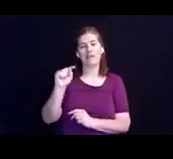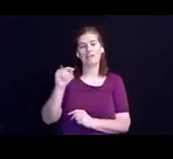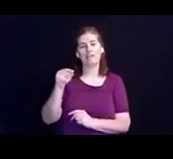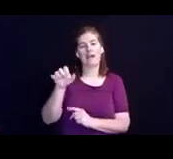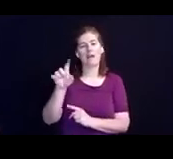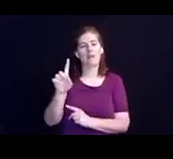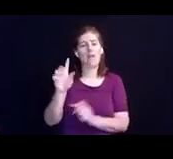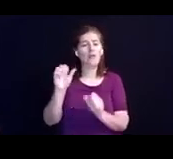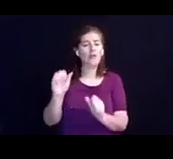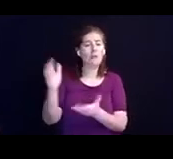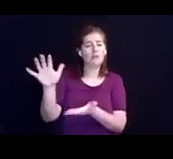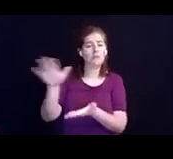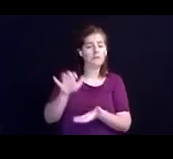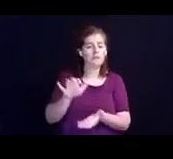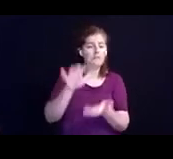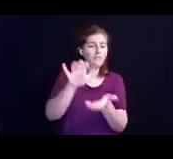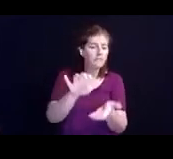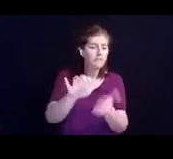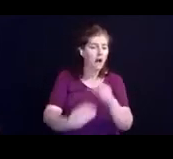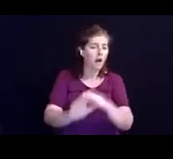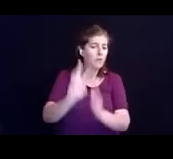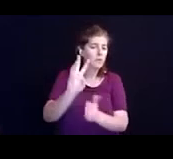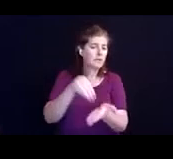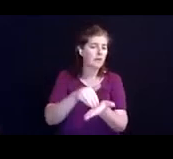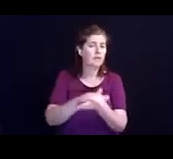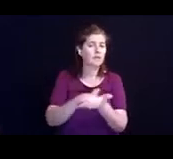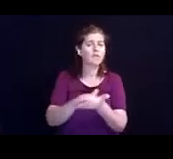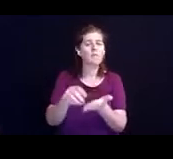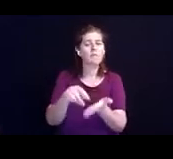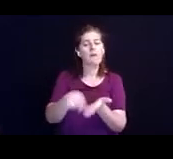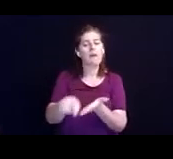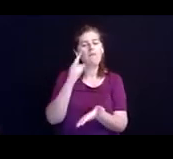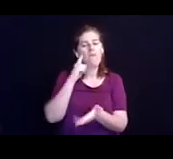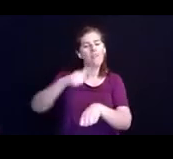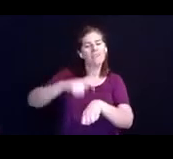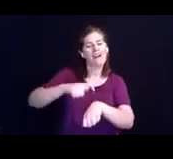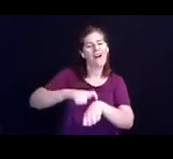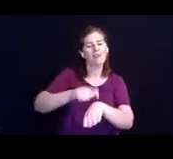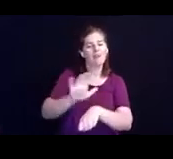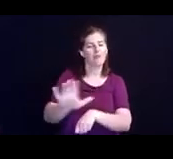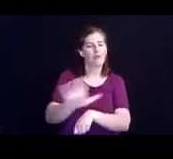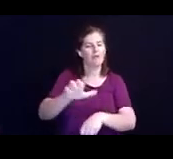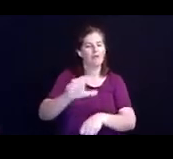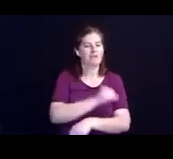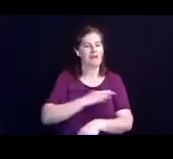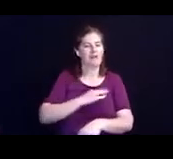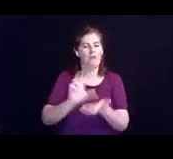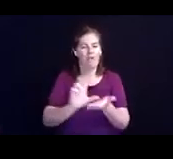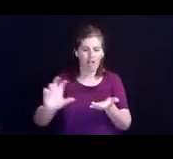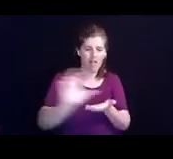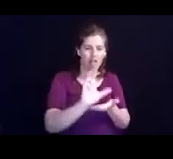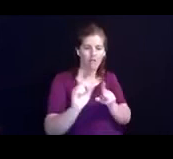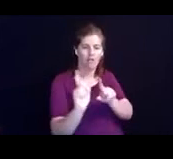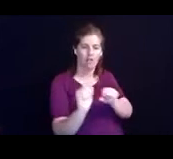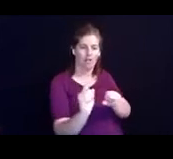or support that can be received, about up to $6,000 to compensate for the time that your staff will invest in attending